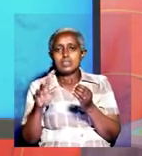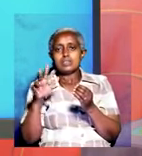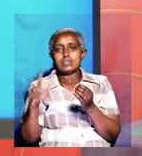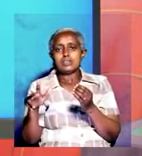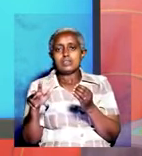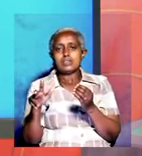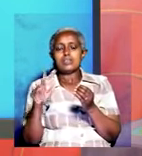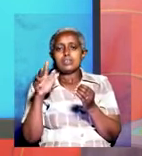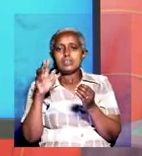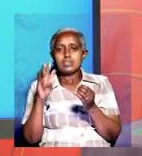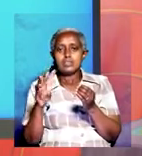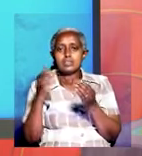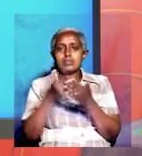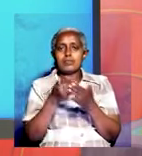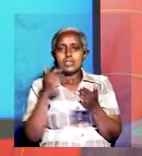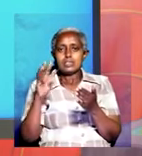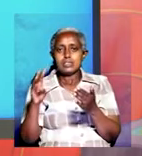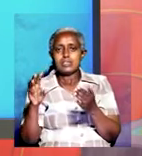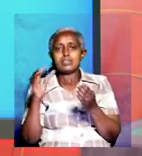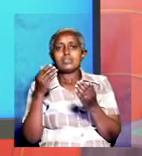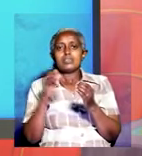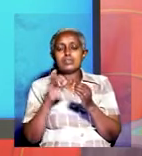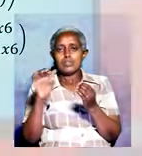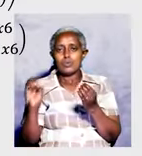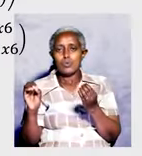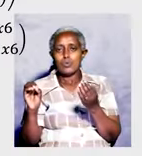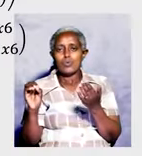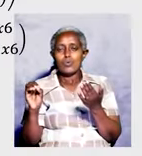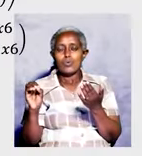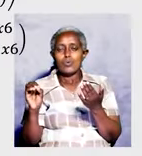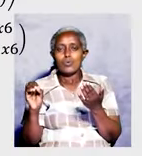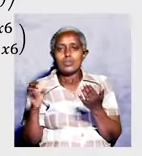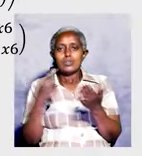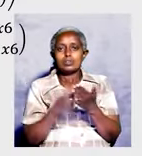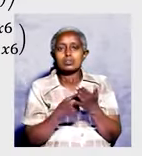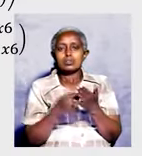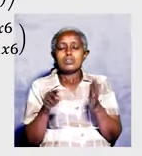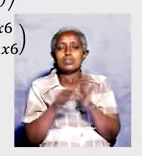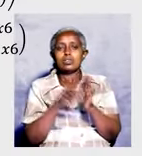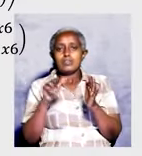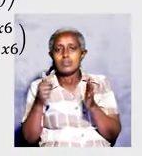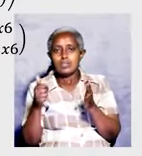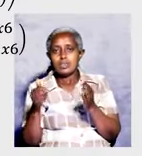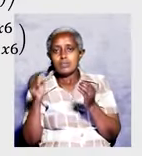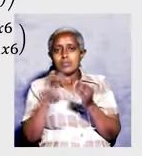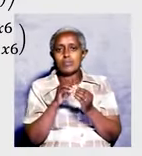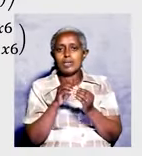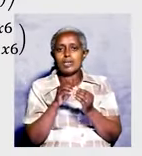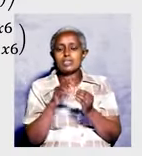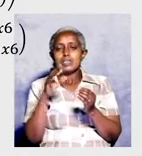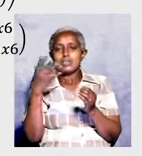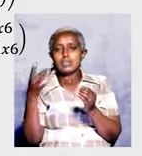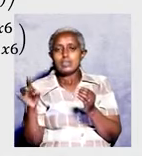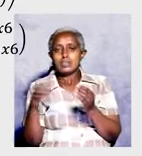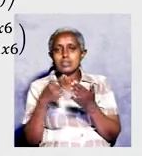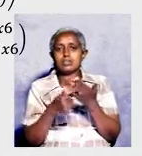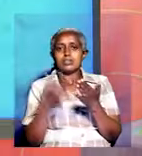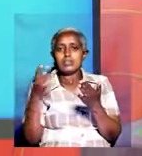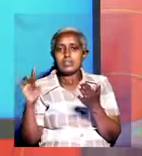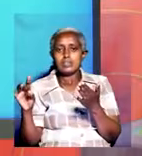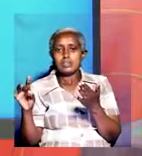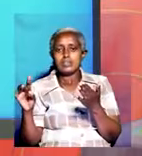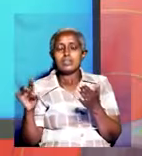3. 6 minus 6, this one is 0. This is negative 10 plus 18, it is